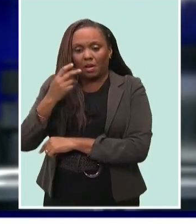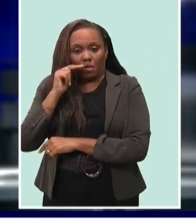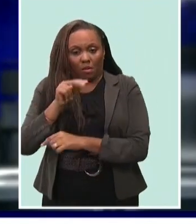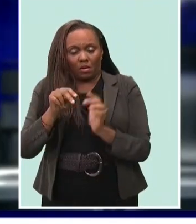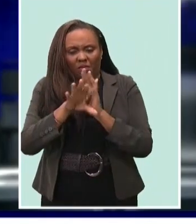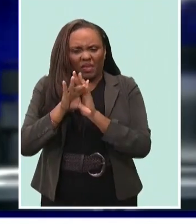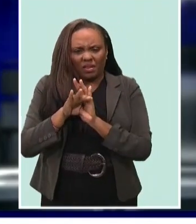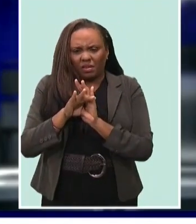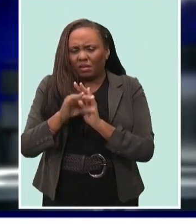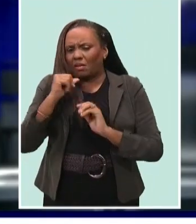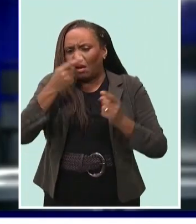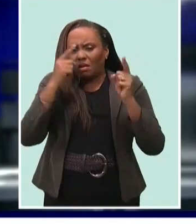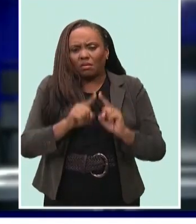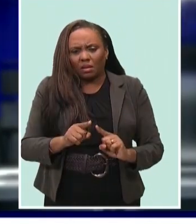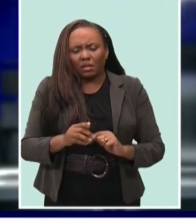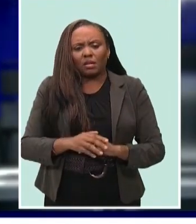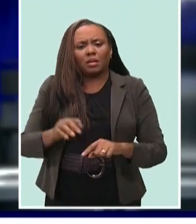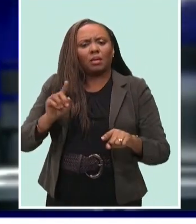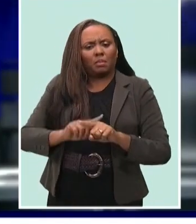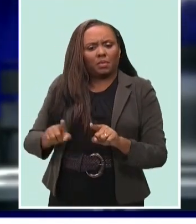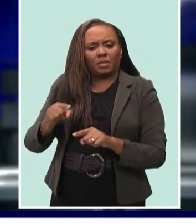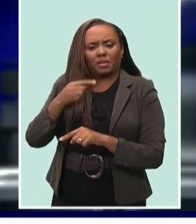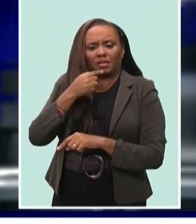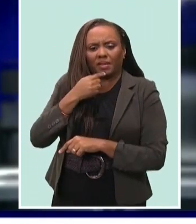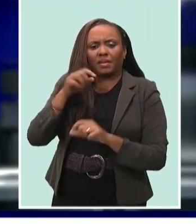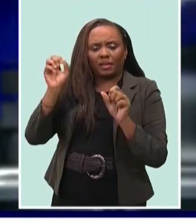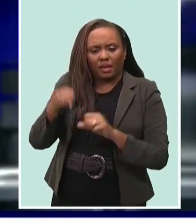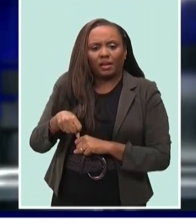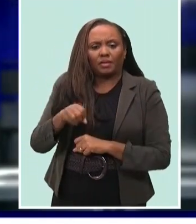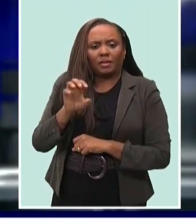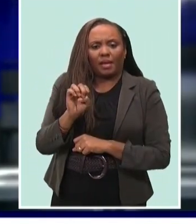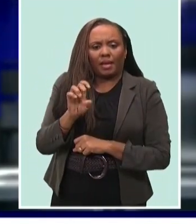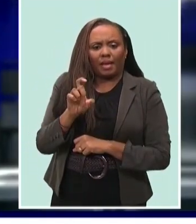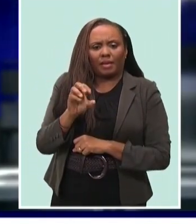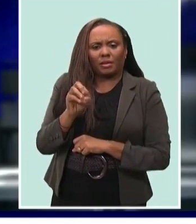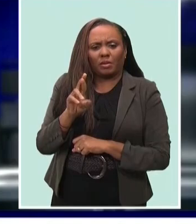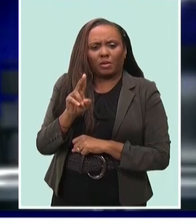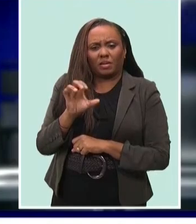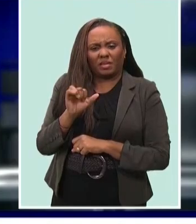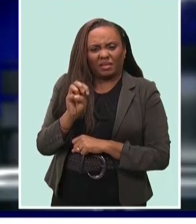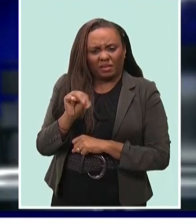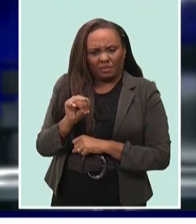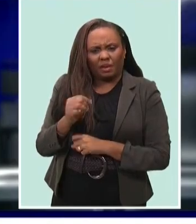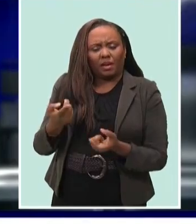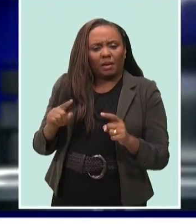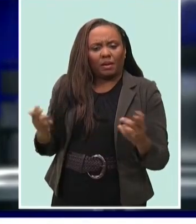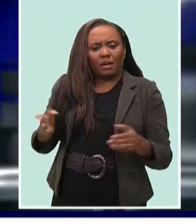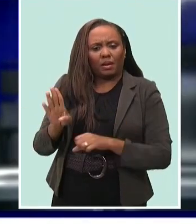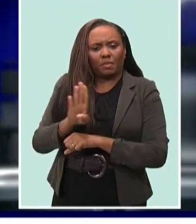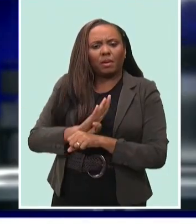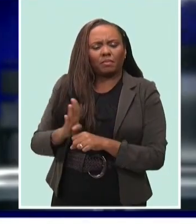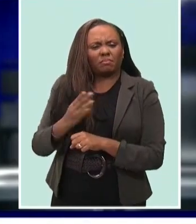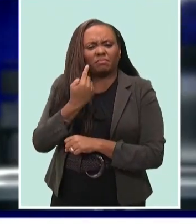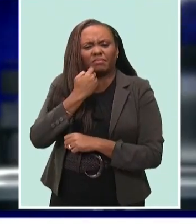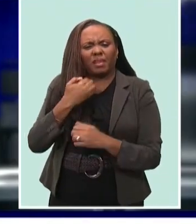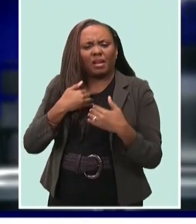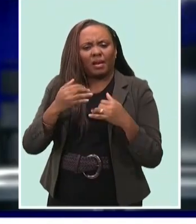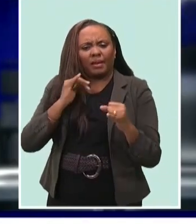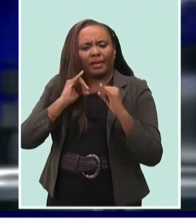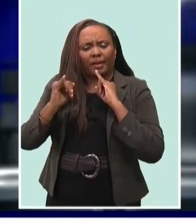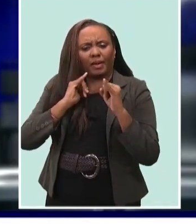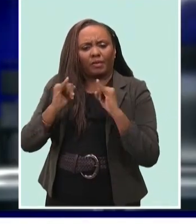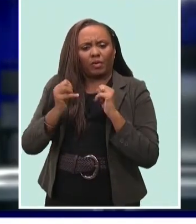charge of Christchurch Parish Church, Canon Austin Carrington, confirmed that exorcisms do take place in Barbados. Take a look at part of